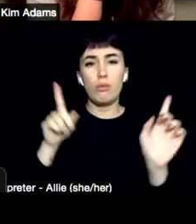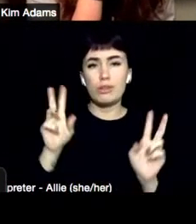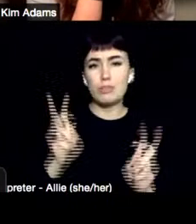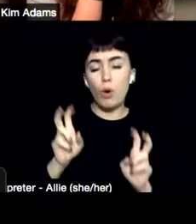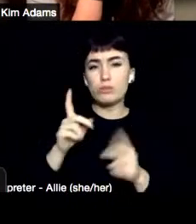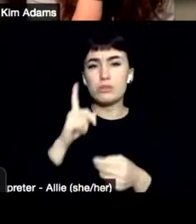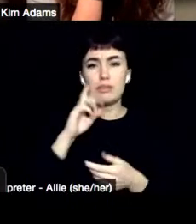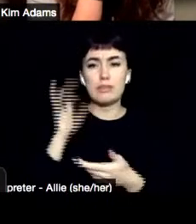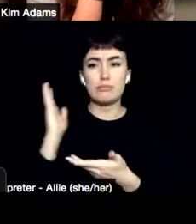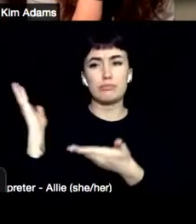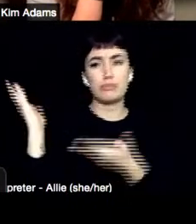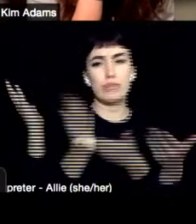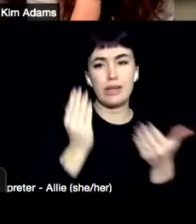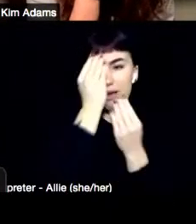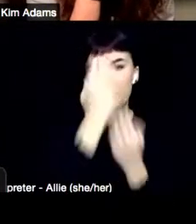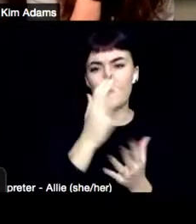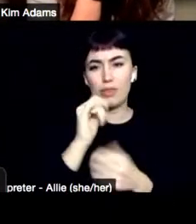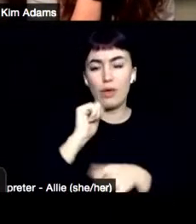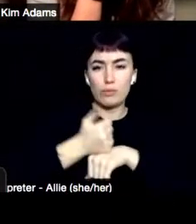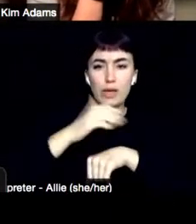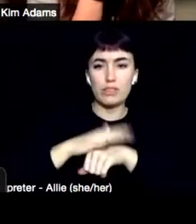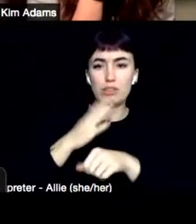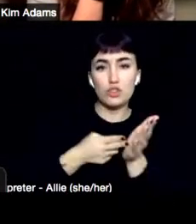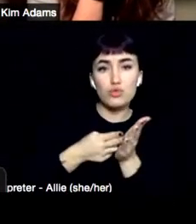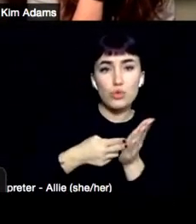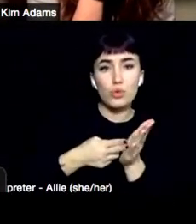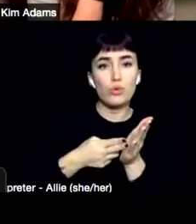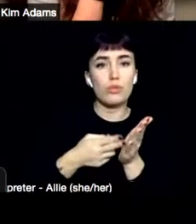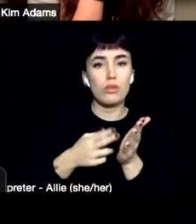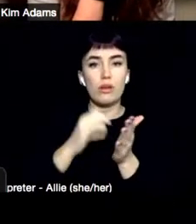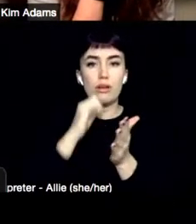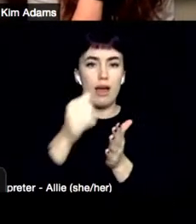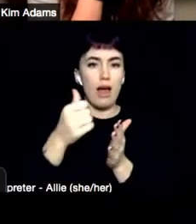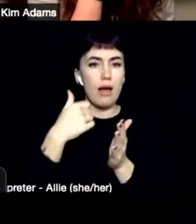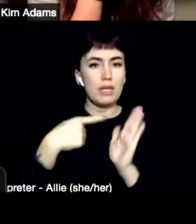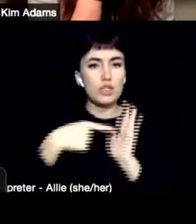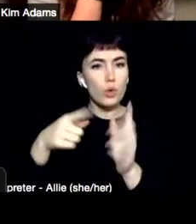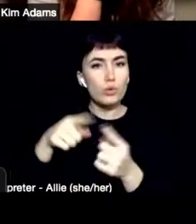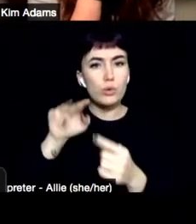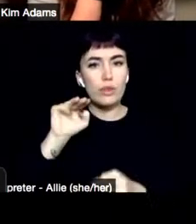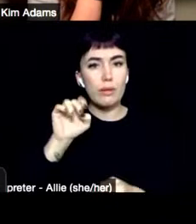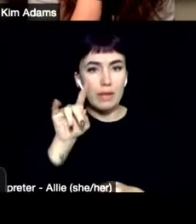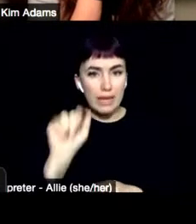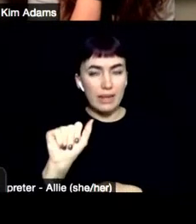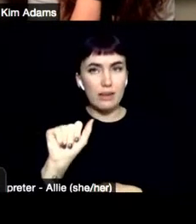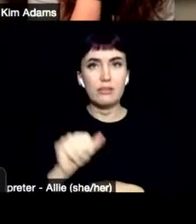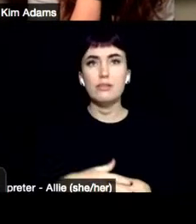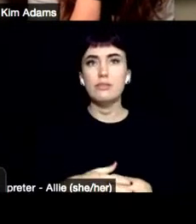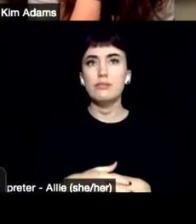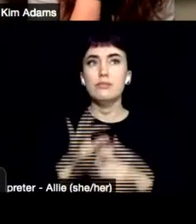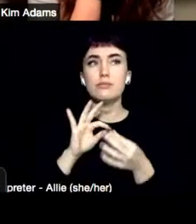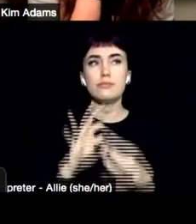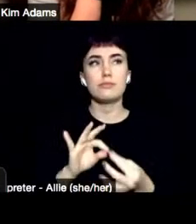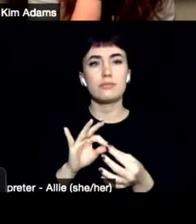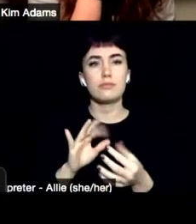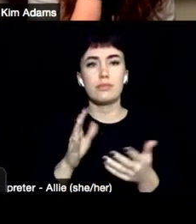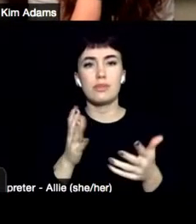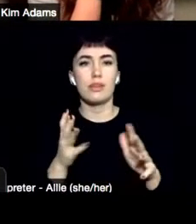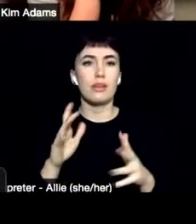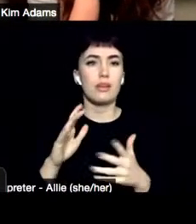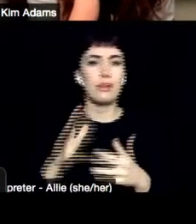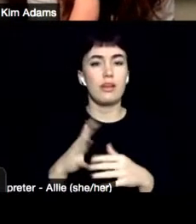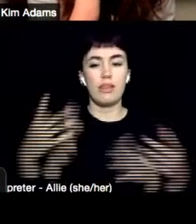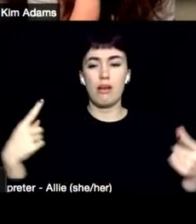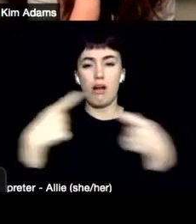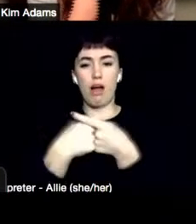forth information that was based on truths not being revealed to the media concerning the dynamics of the conflict